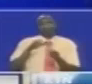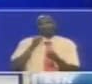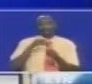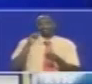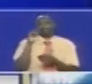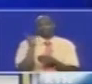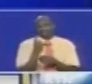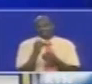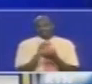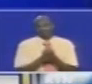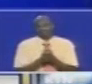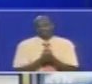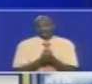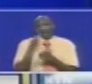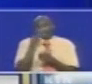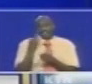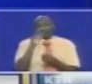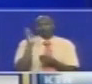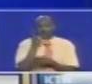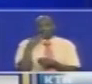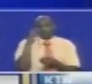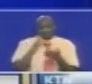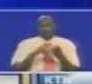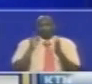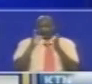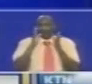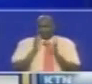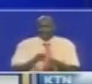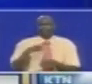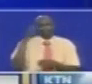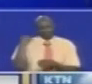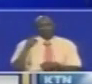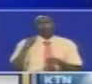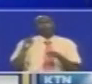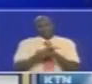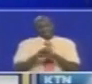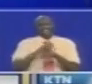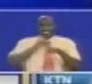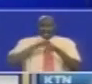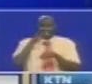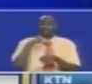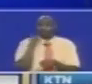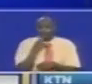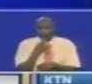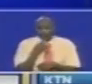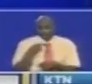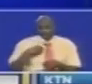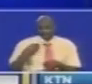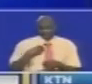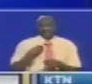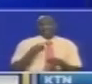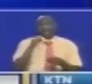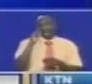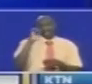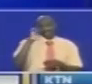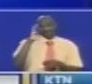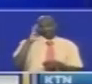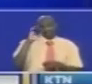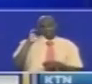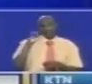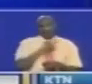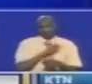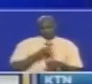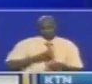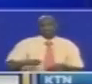general election. Let's now bring in a man who was arguably the busiest in this country at that particular time. That is Independent Electoral and Boundaries Commission